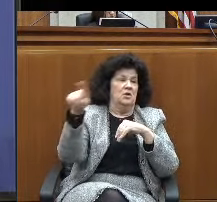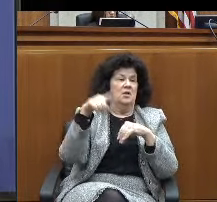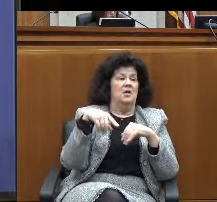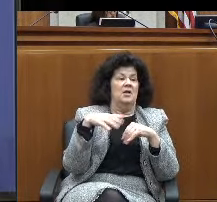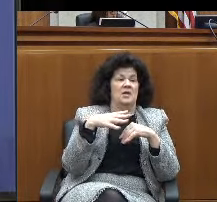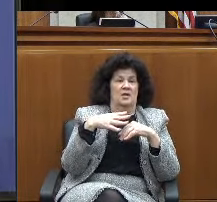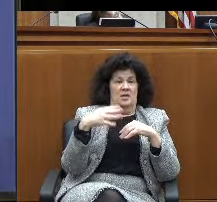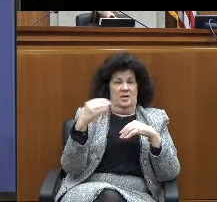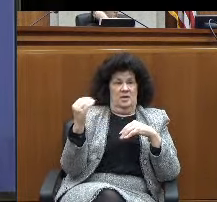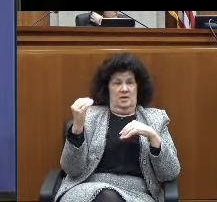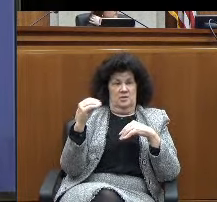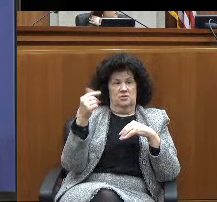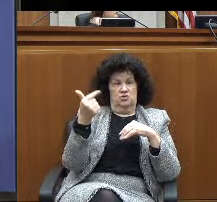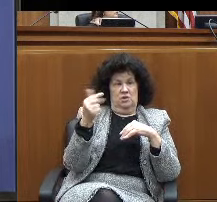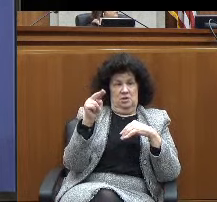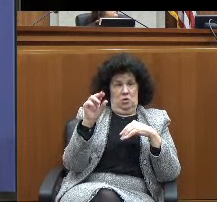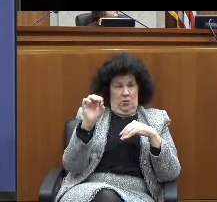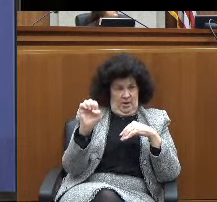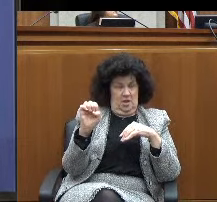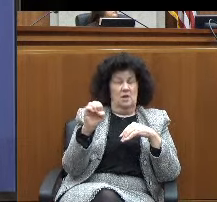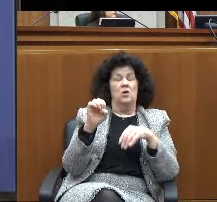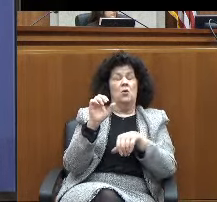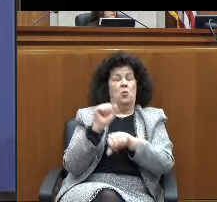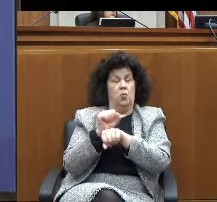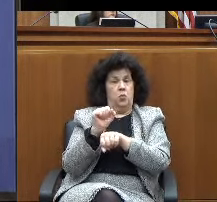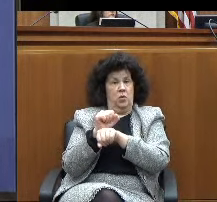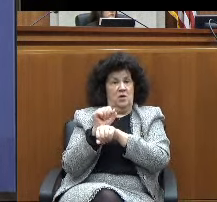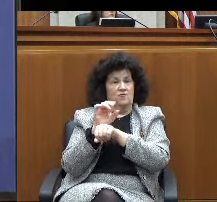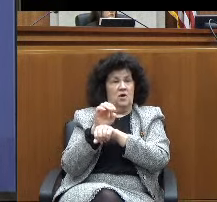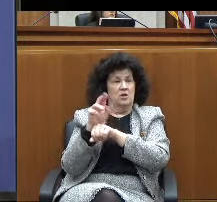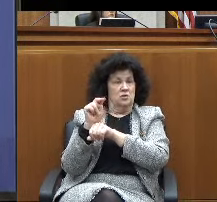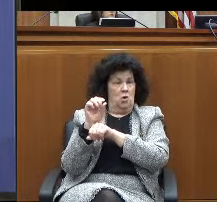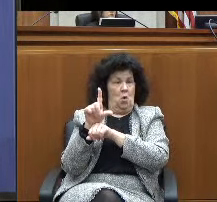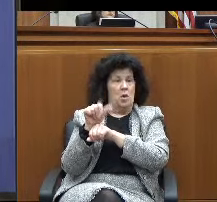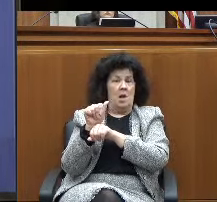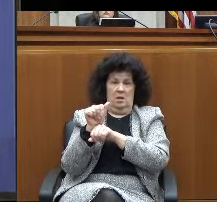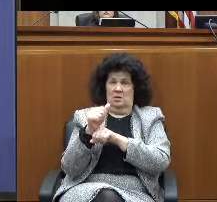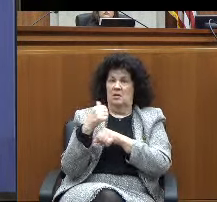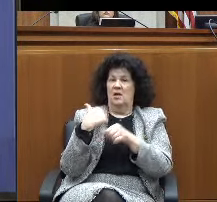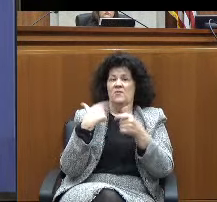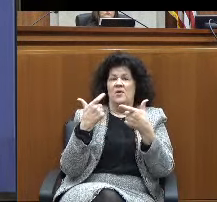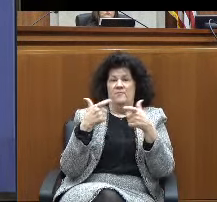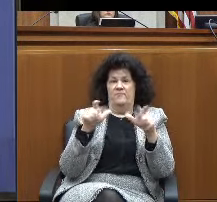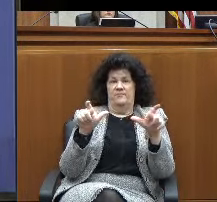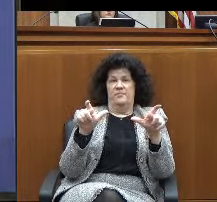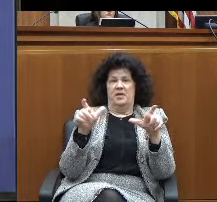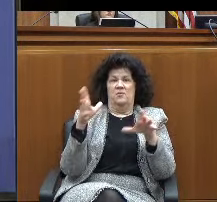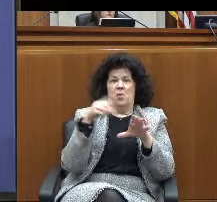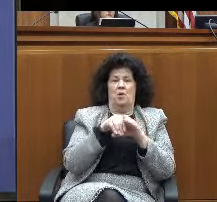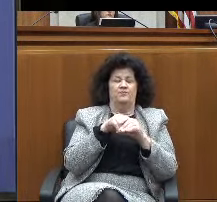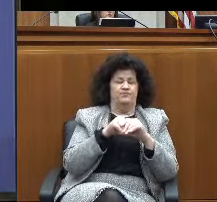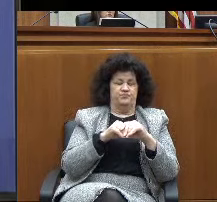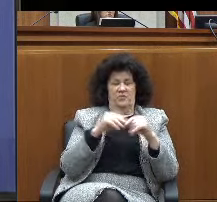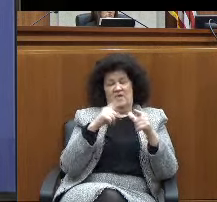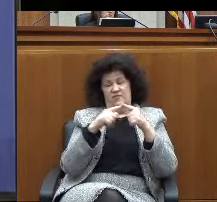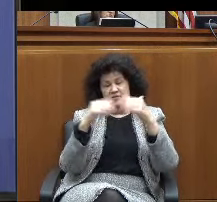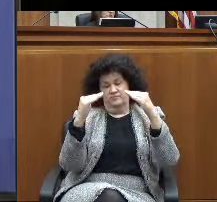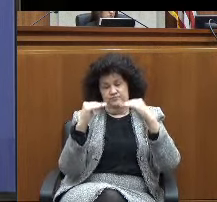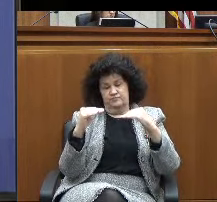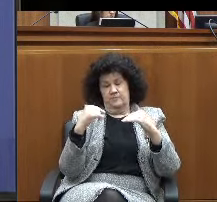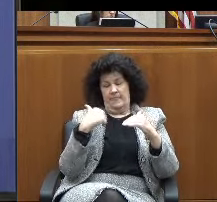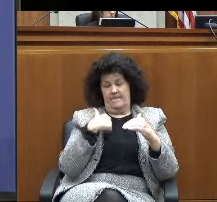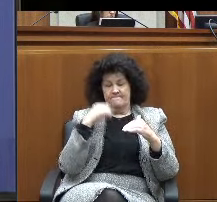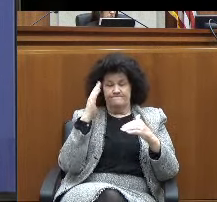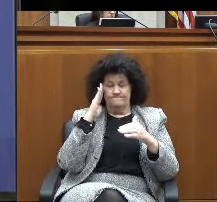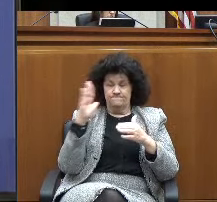GNO Inc. and Workforce NOLA has played a big part in that. For my next steps, I'll be compiling